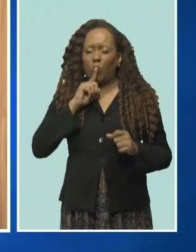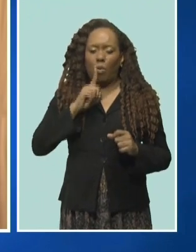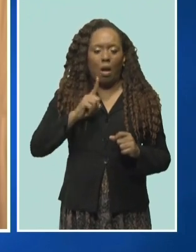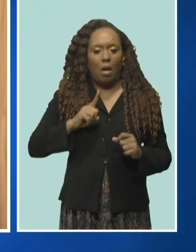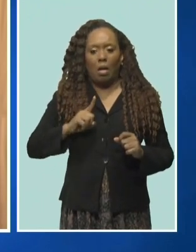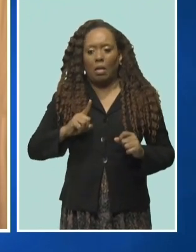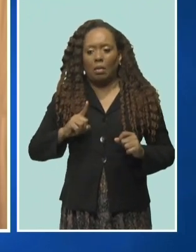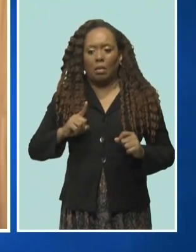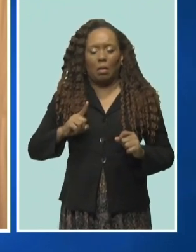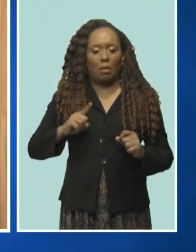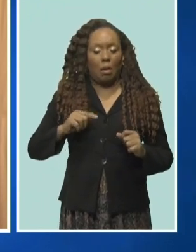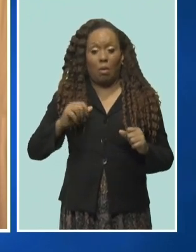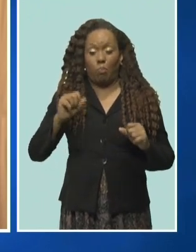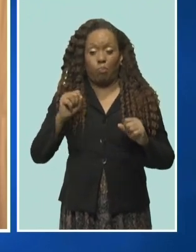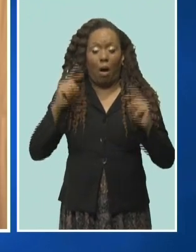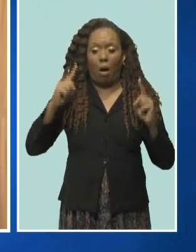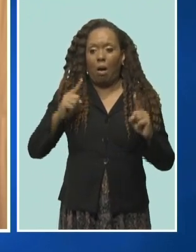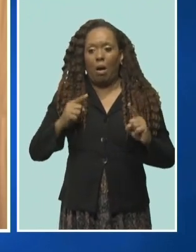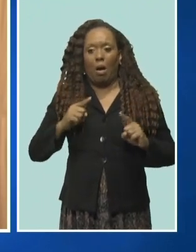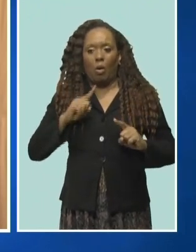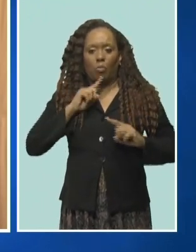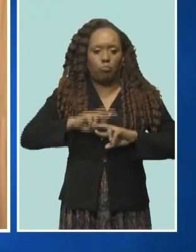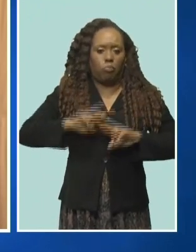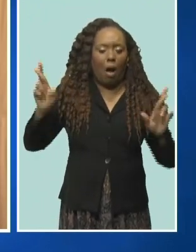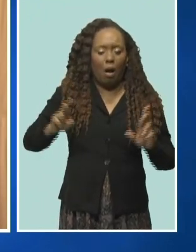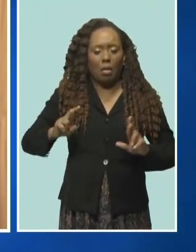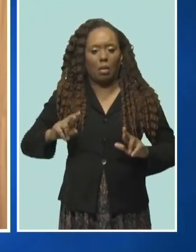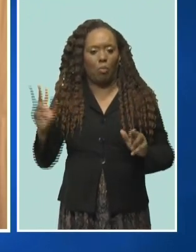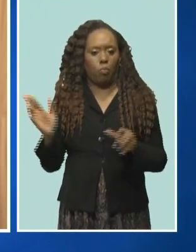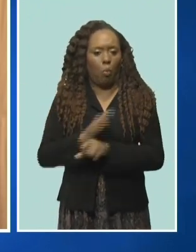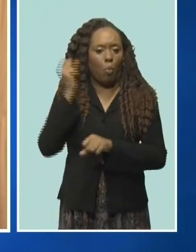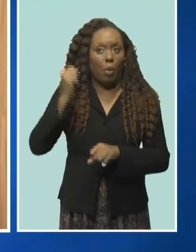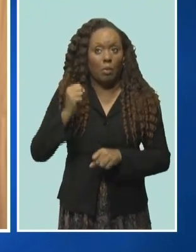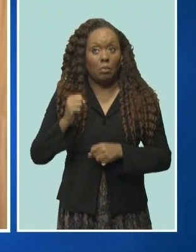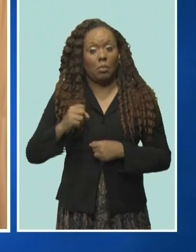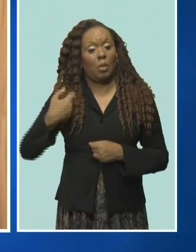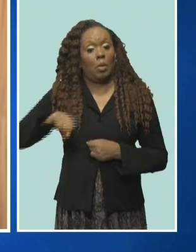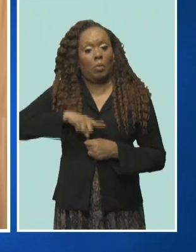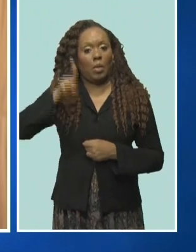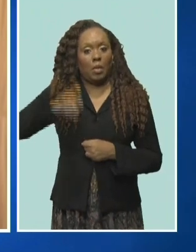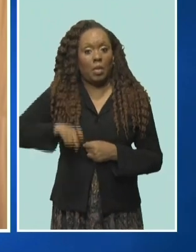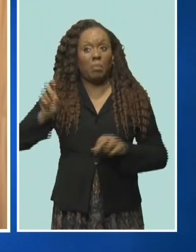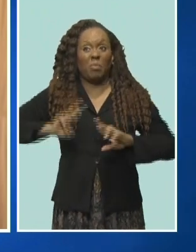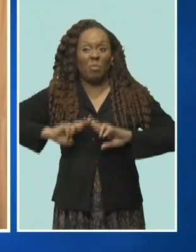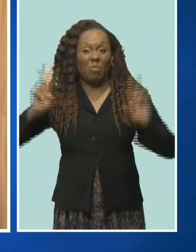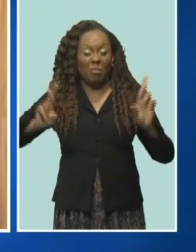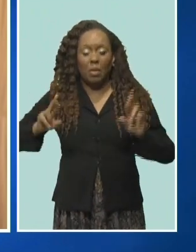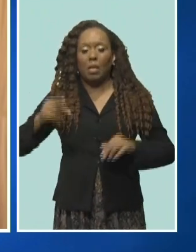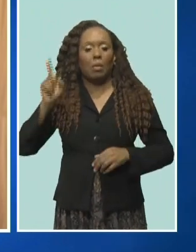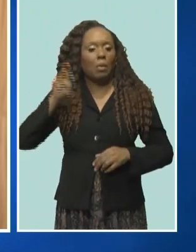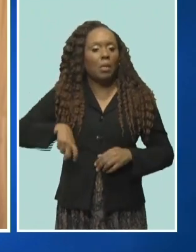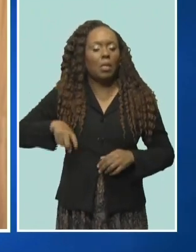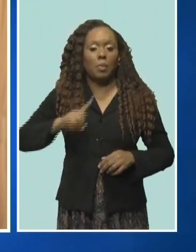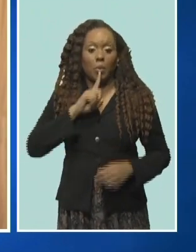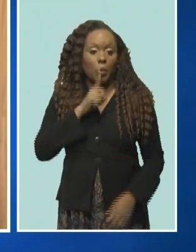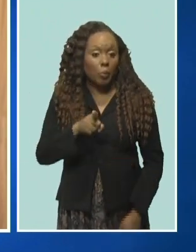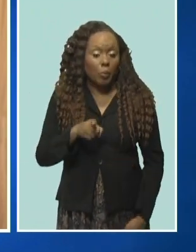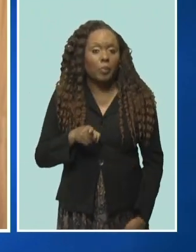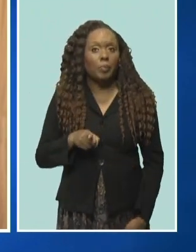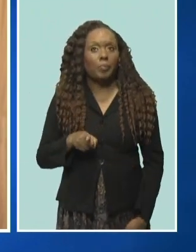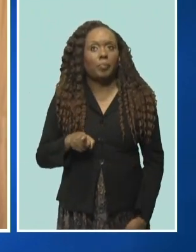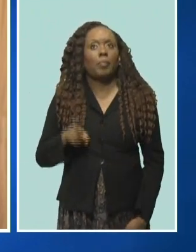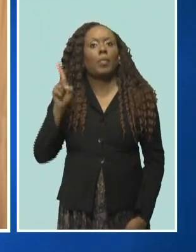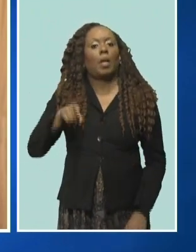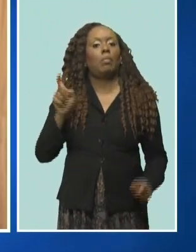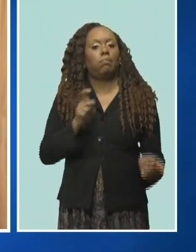win. My friends, we need to be real and be prepared to turn the corner as a country as it relates to